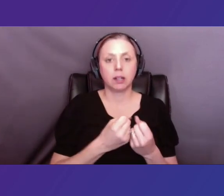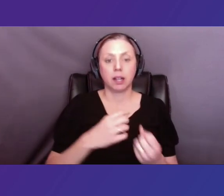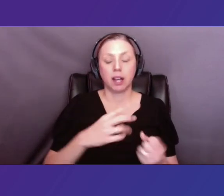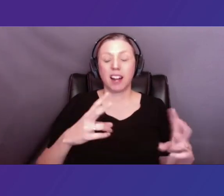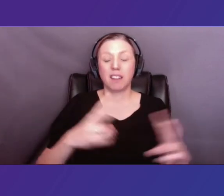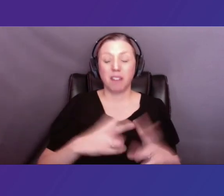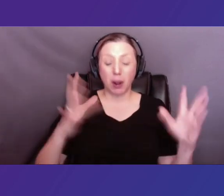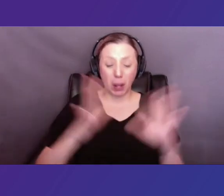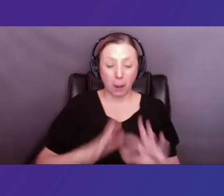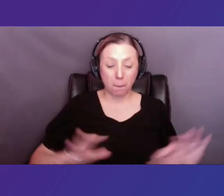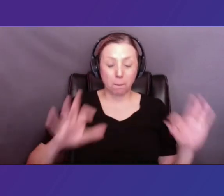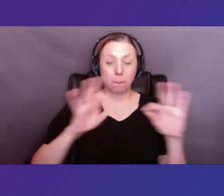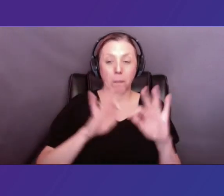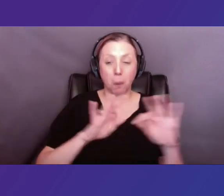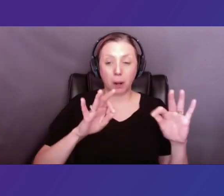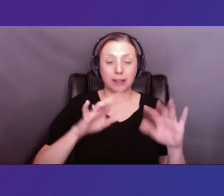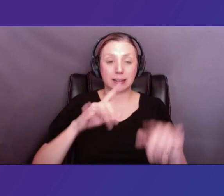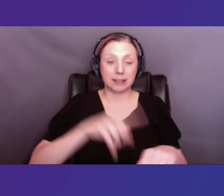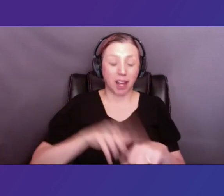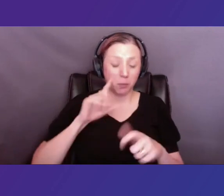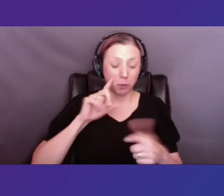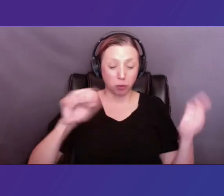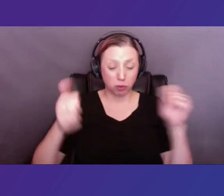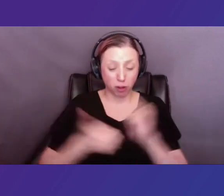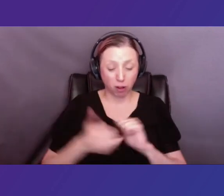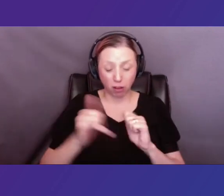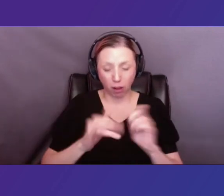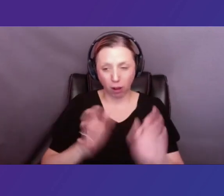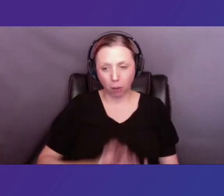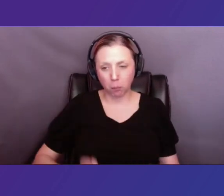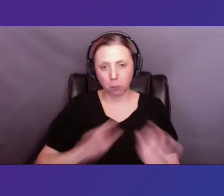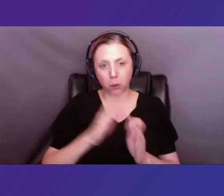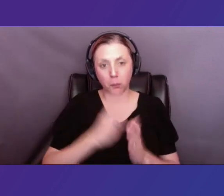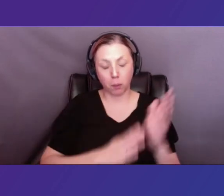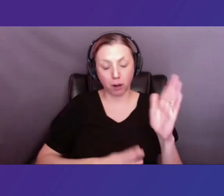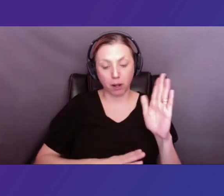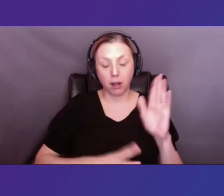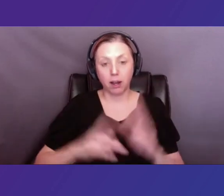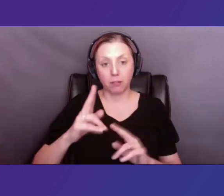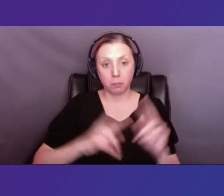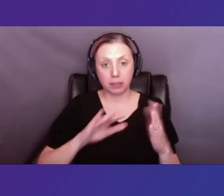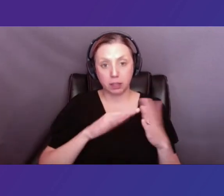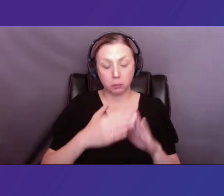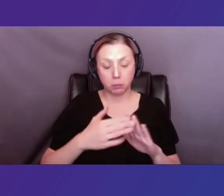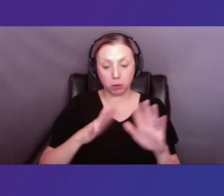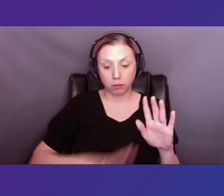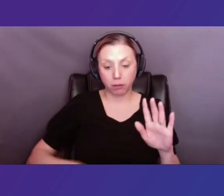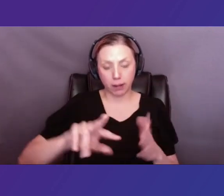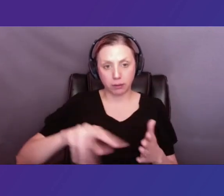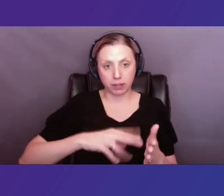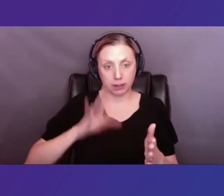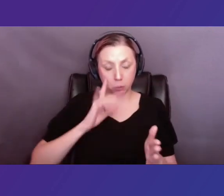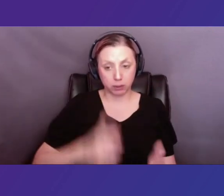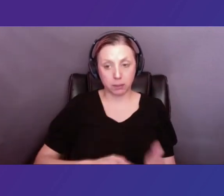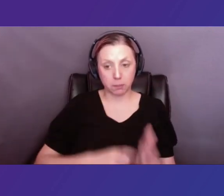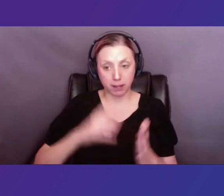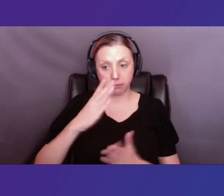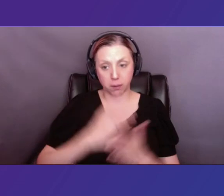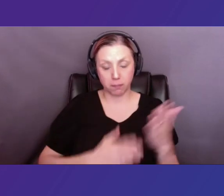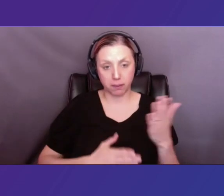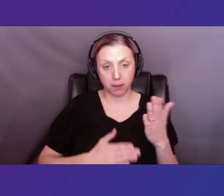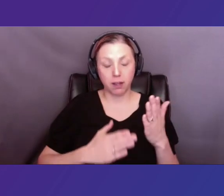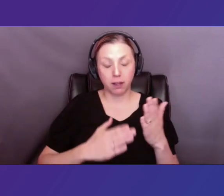this conversation forecasts what building community around dance will demand of the dance field and the